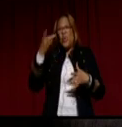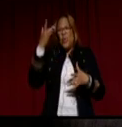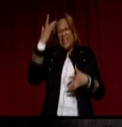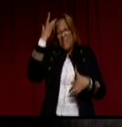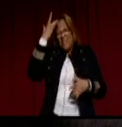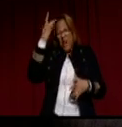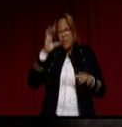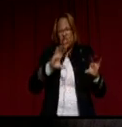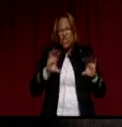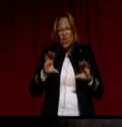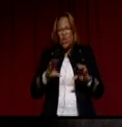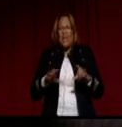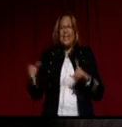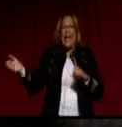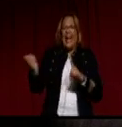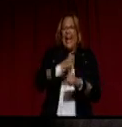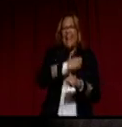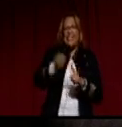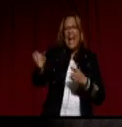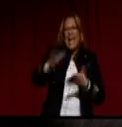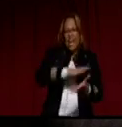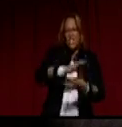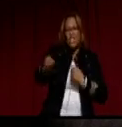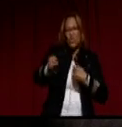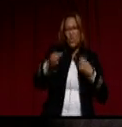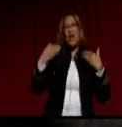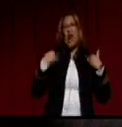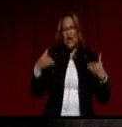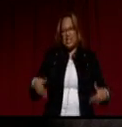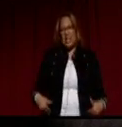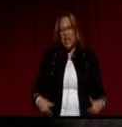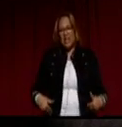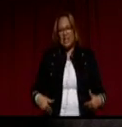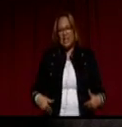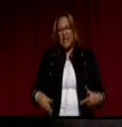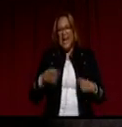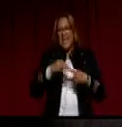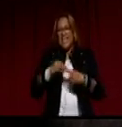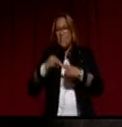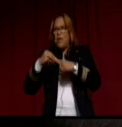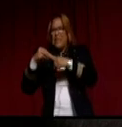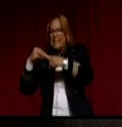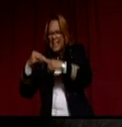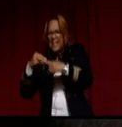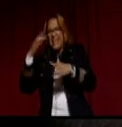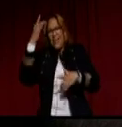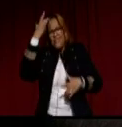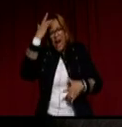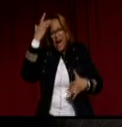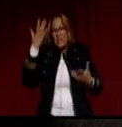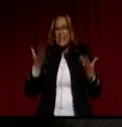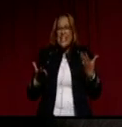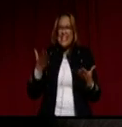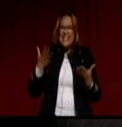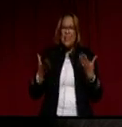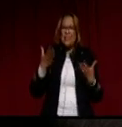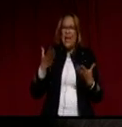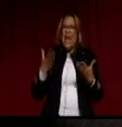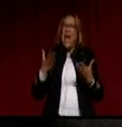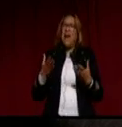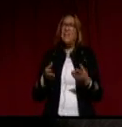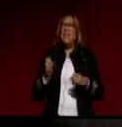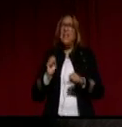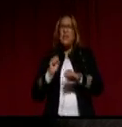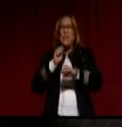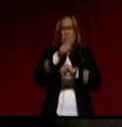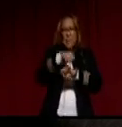do is they attack and destroy some of our cells. And in this particular virus, it seems to have a predilection